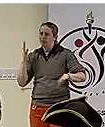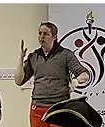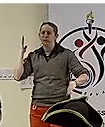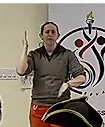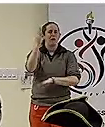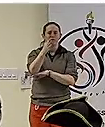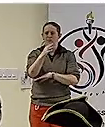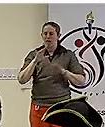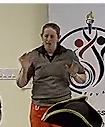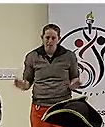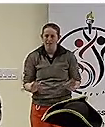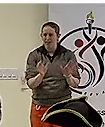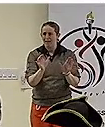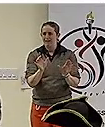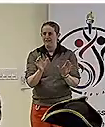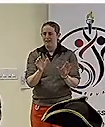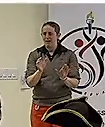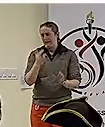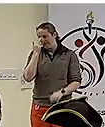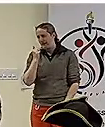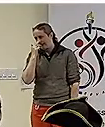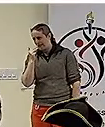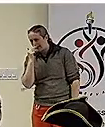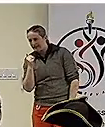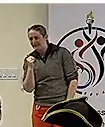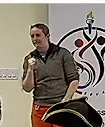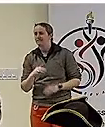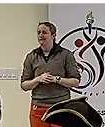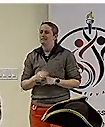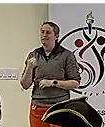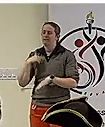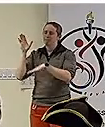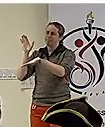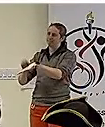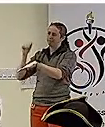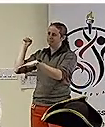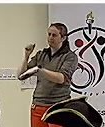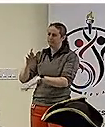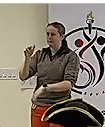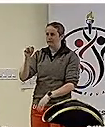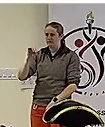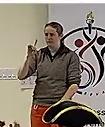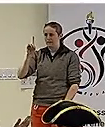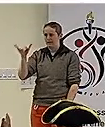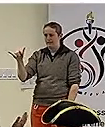great lighthearted sense of humor. I invite Randy Reed to accept the award.